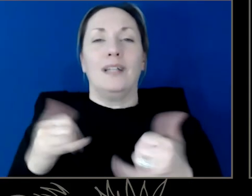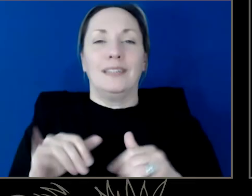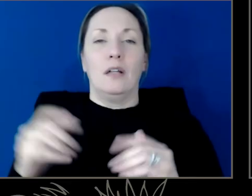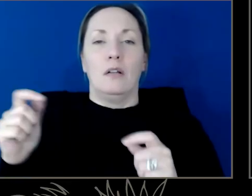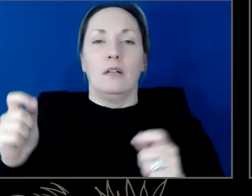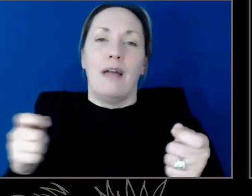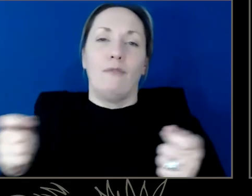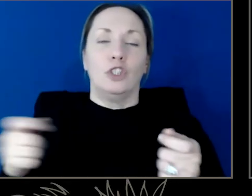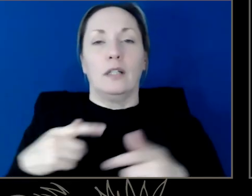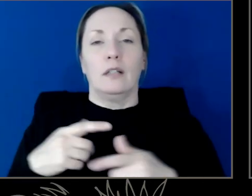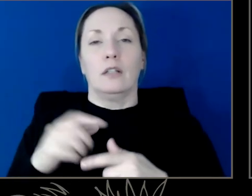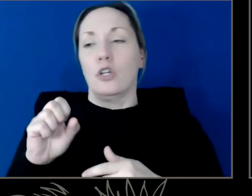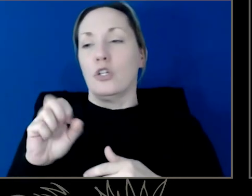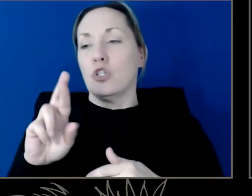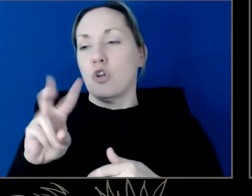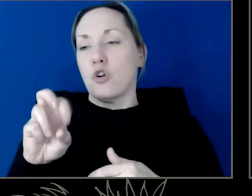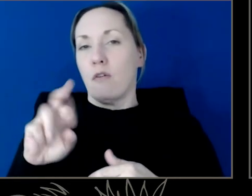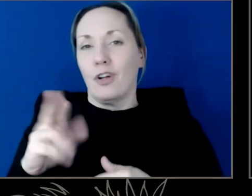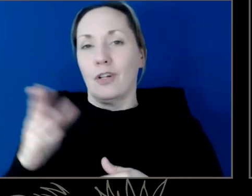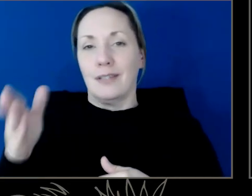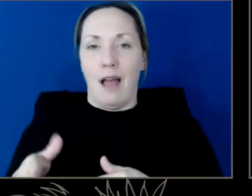controllers.